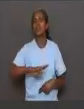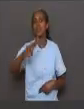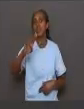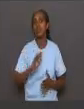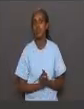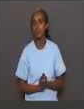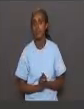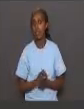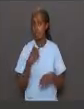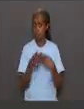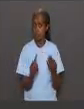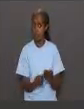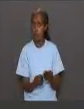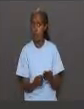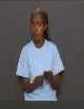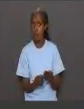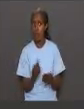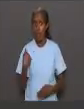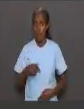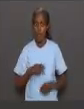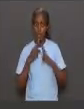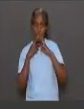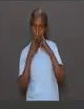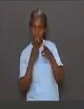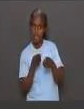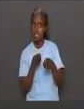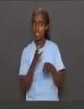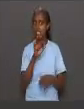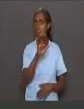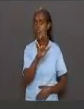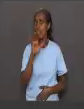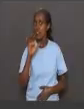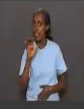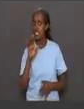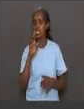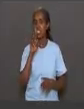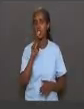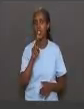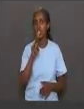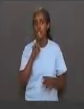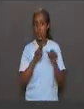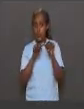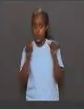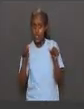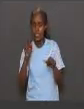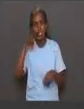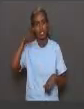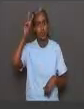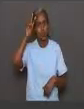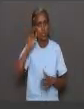equal to perimeter times height. So, our answer